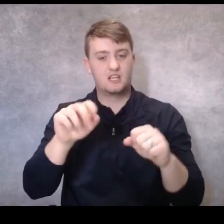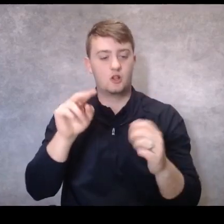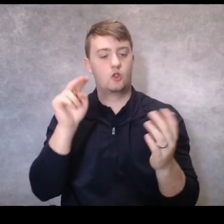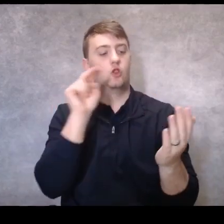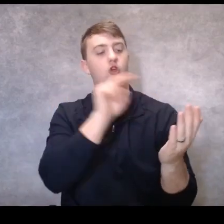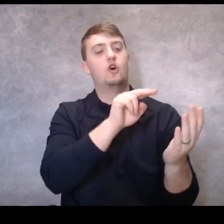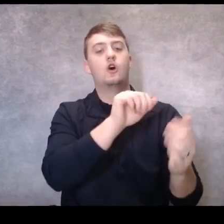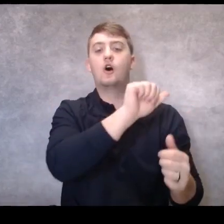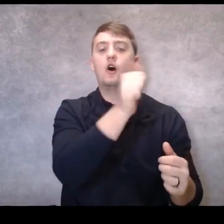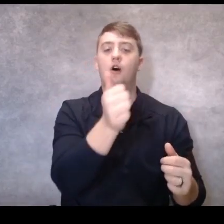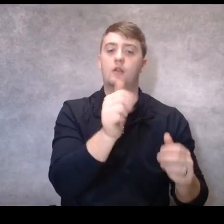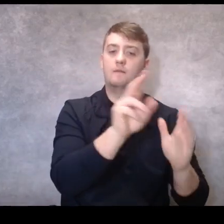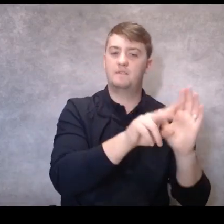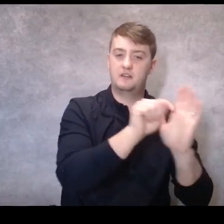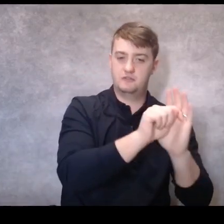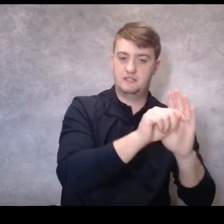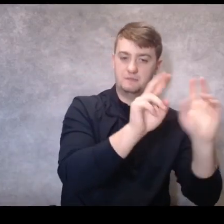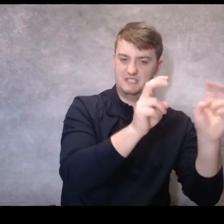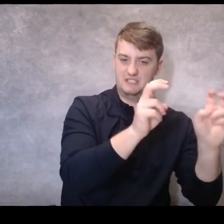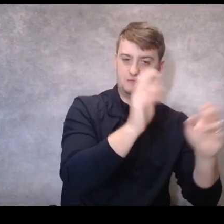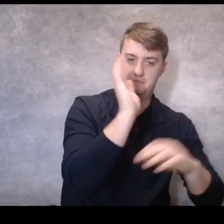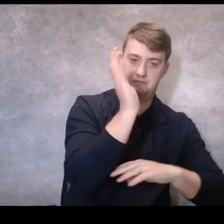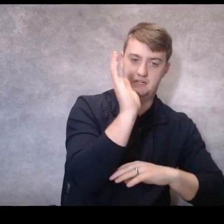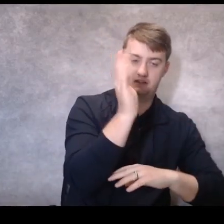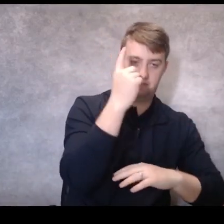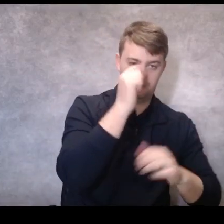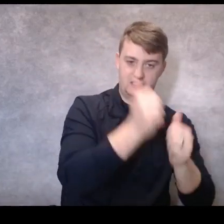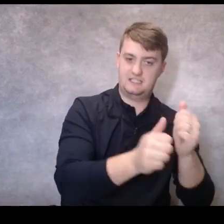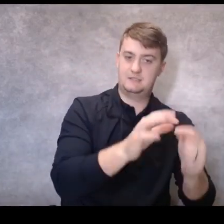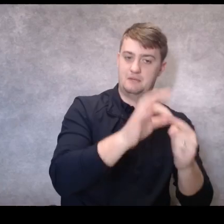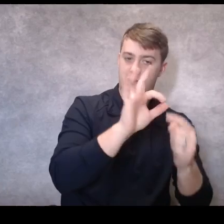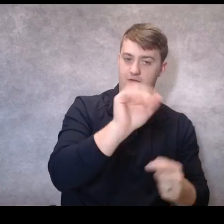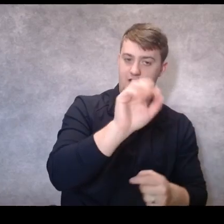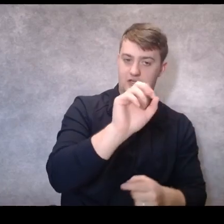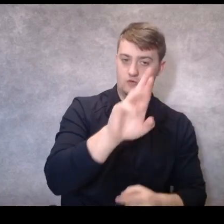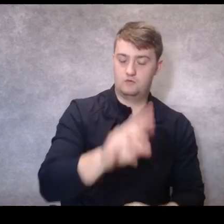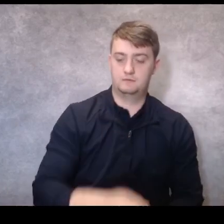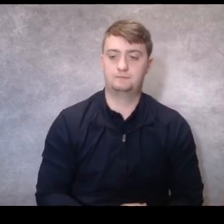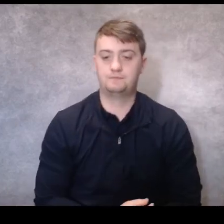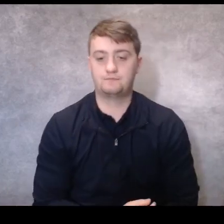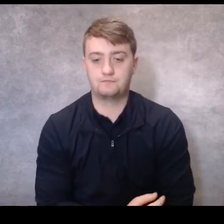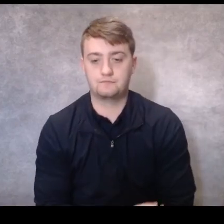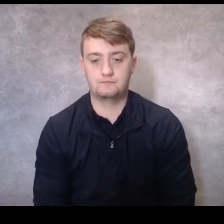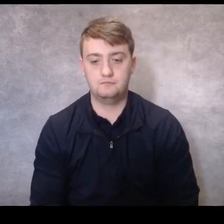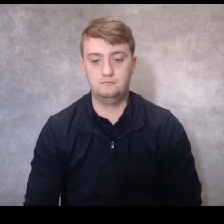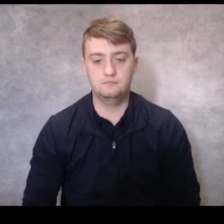information, see the other video parts in the series for each special factor.